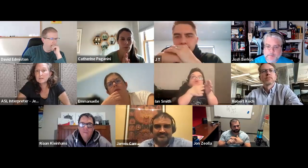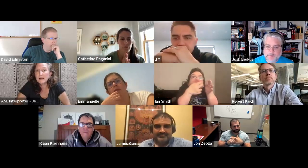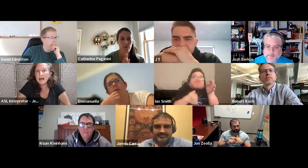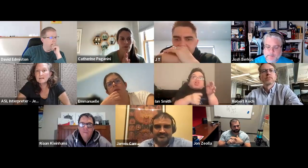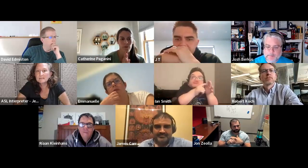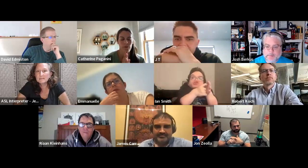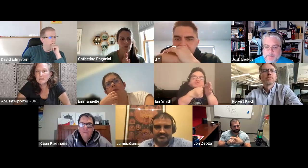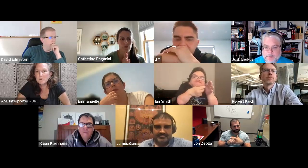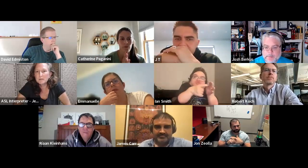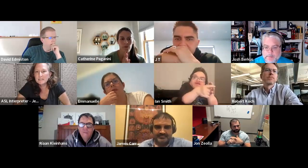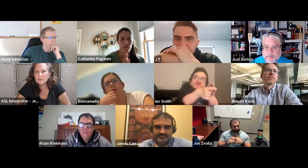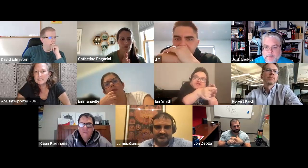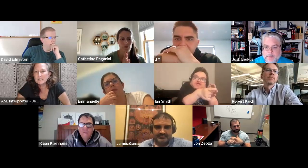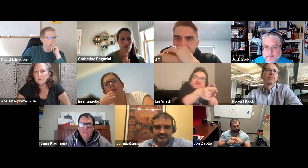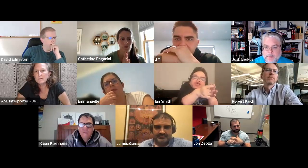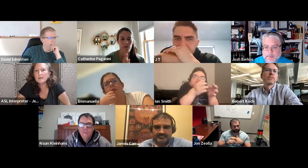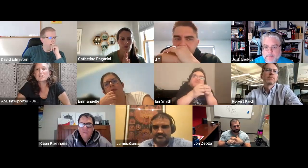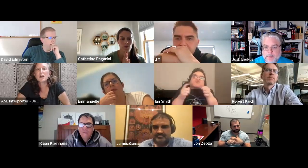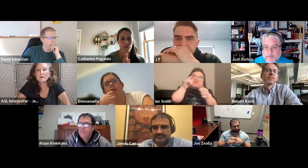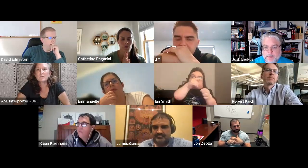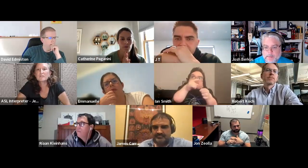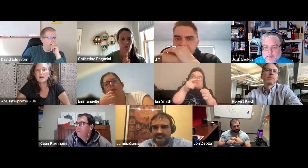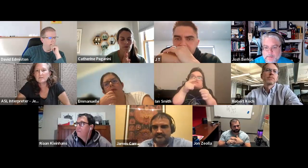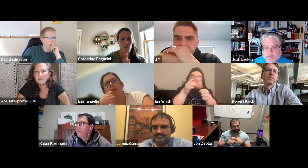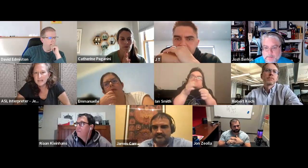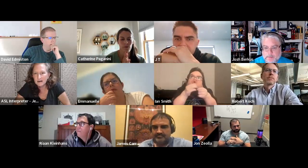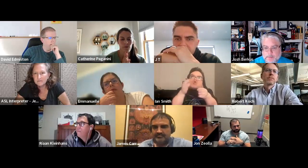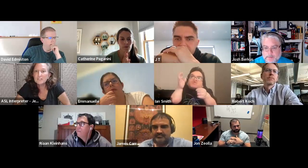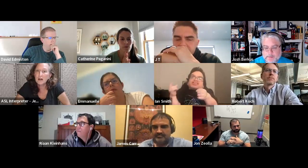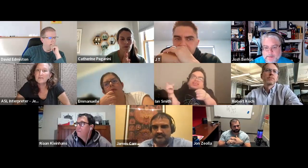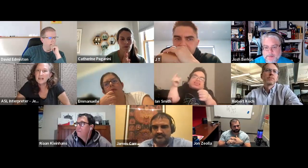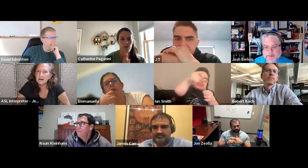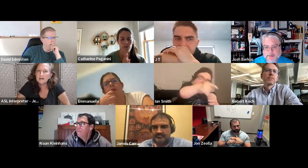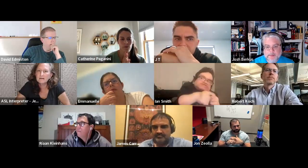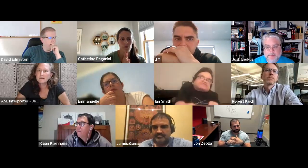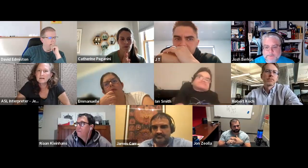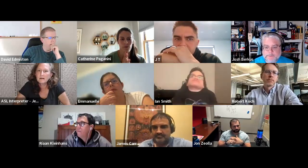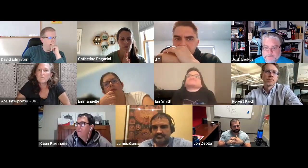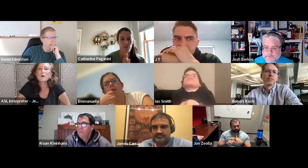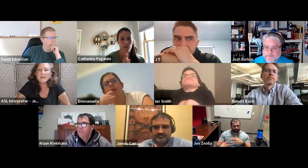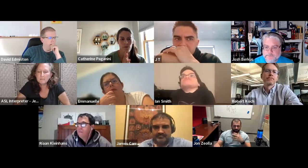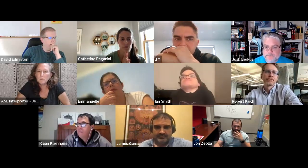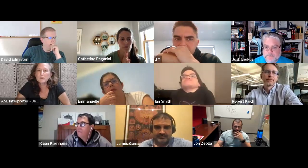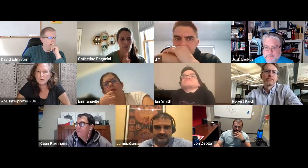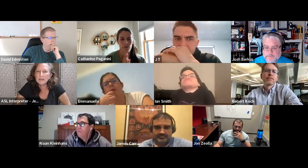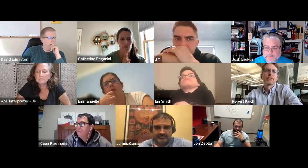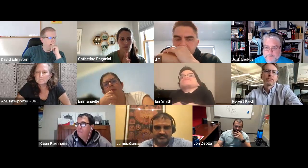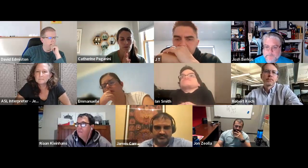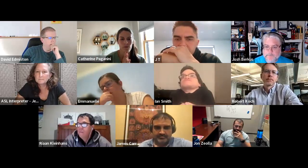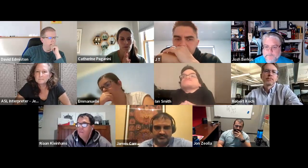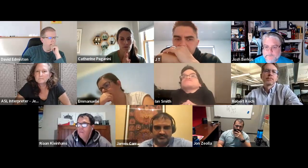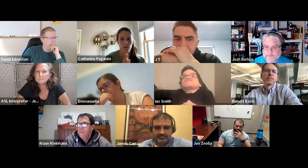people were compelled. People were interested. We started from there. If we start there, more people will